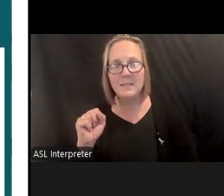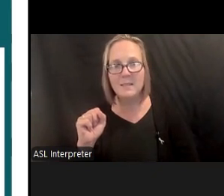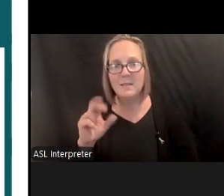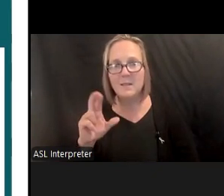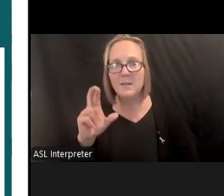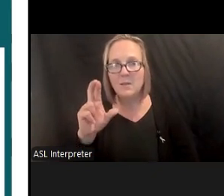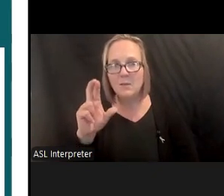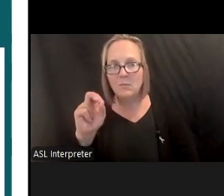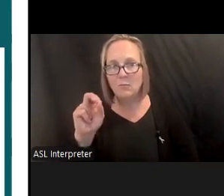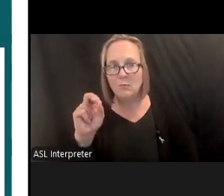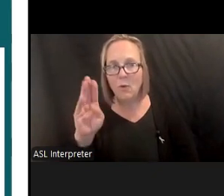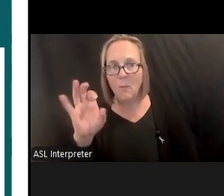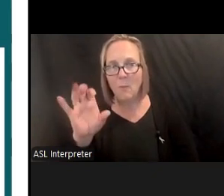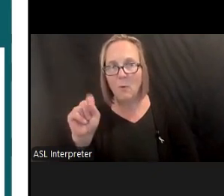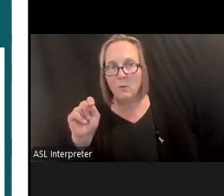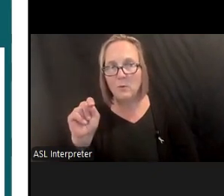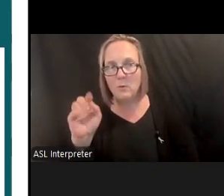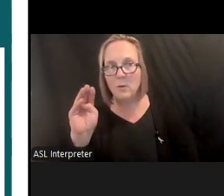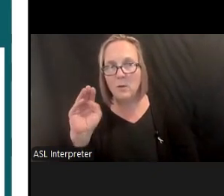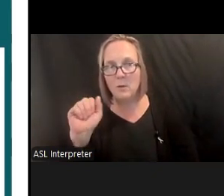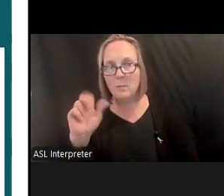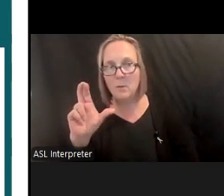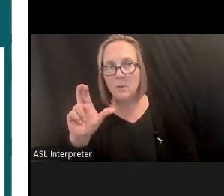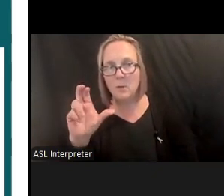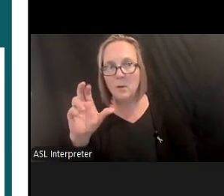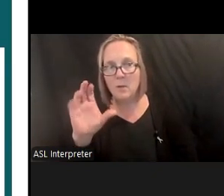Robert Marcucci.